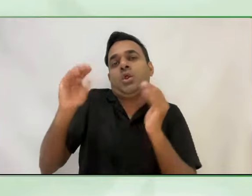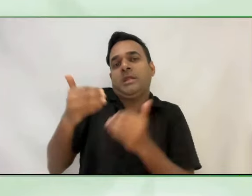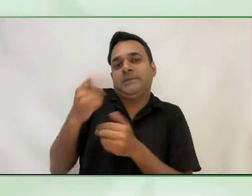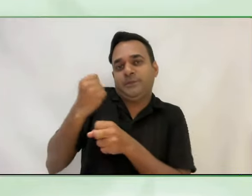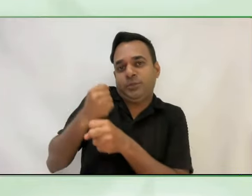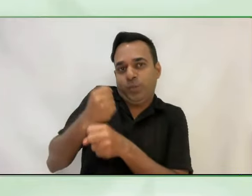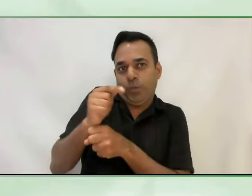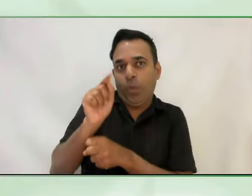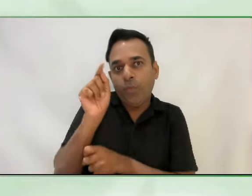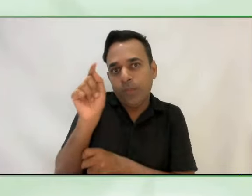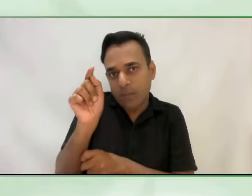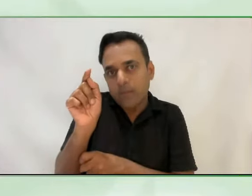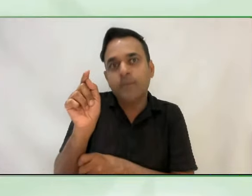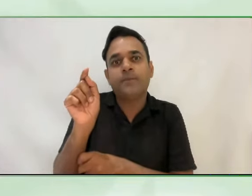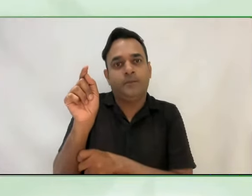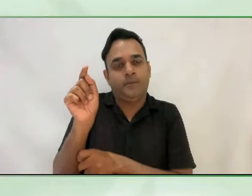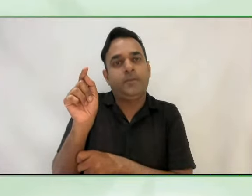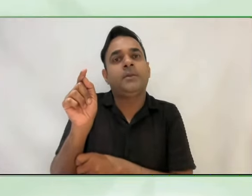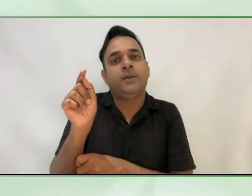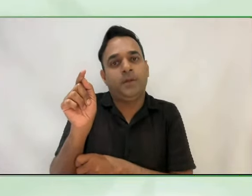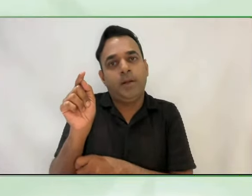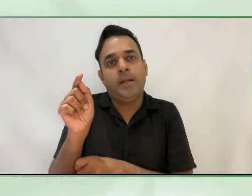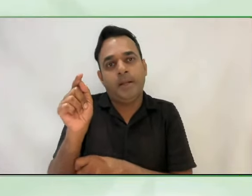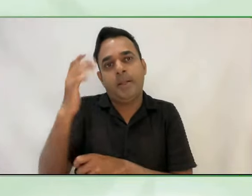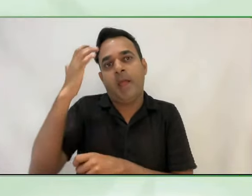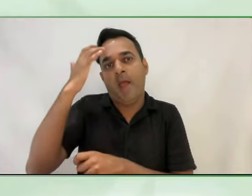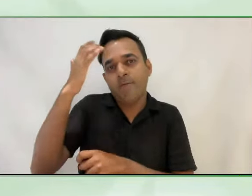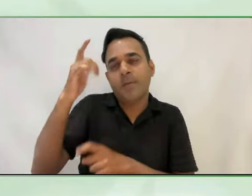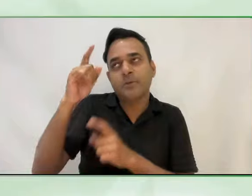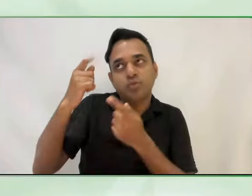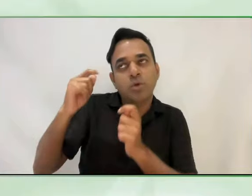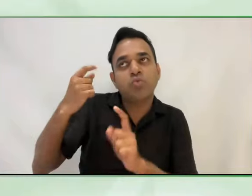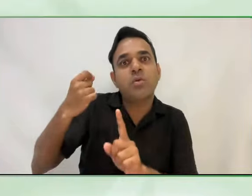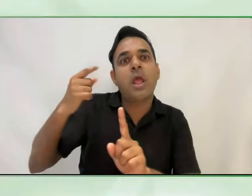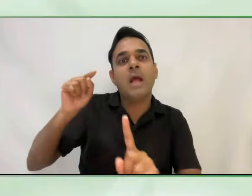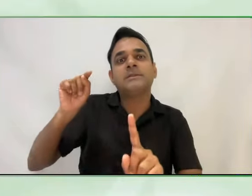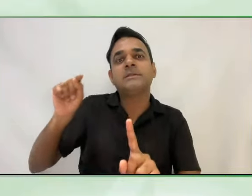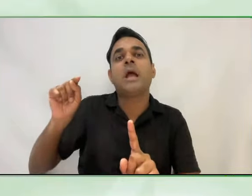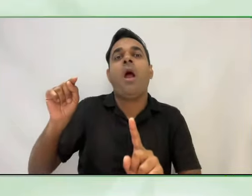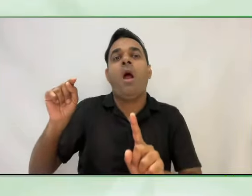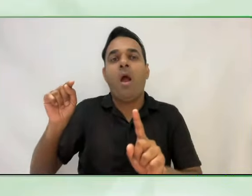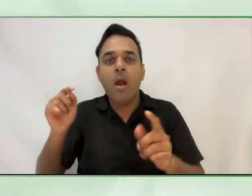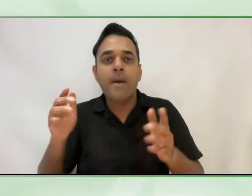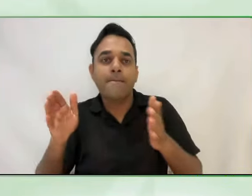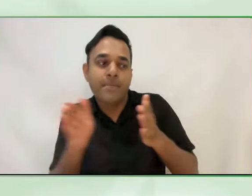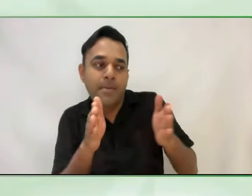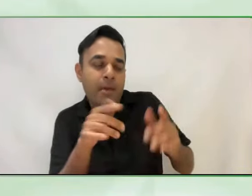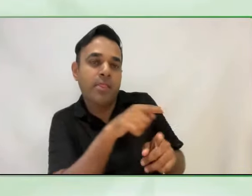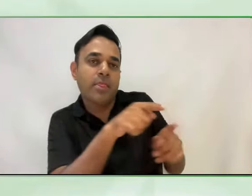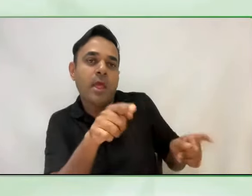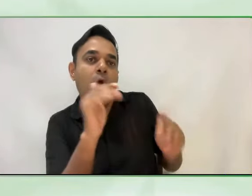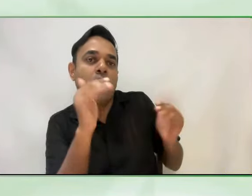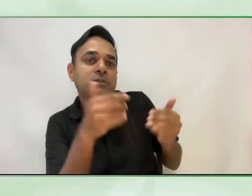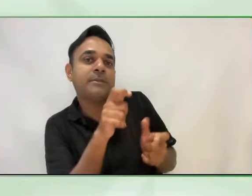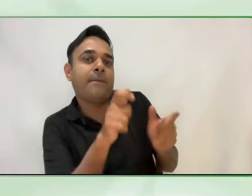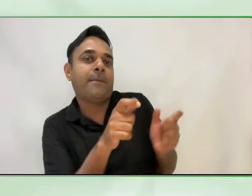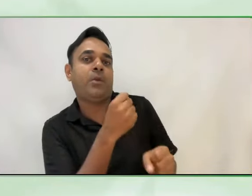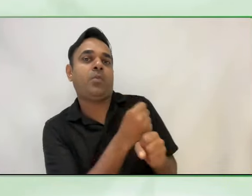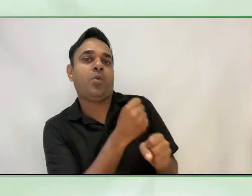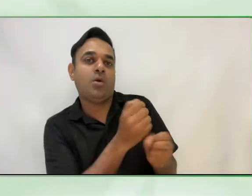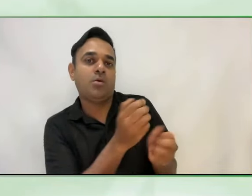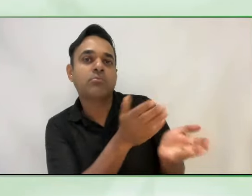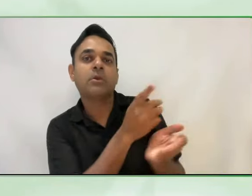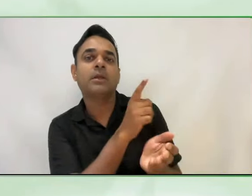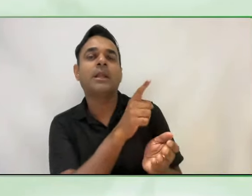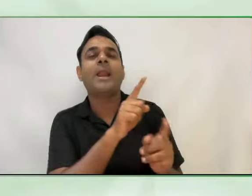like you have more barriers than most people in place. Like there are lots of things and experiences that you have in life which build